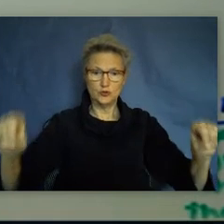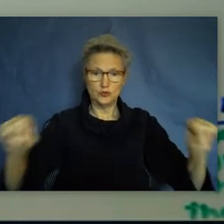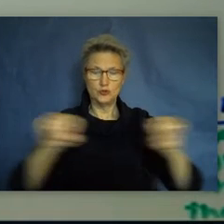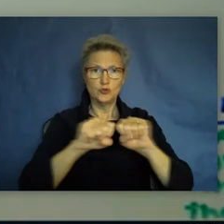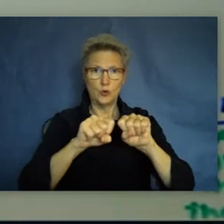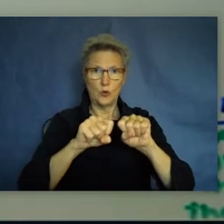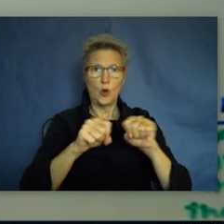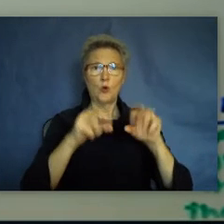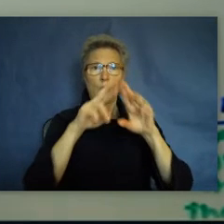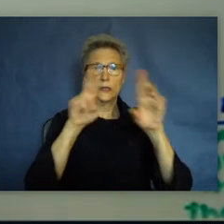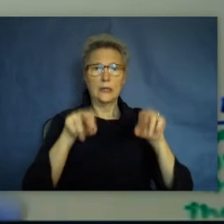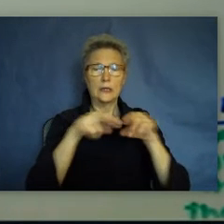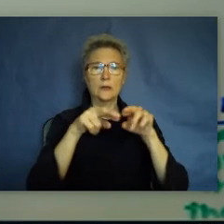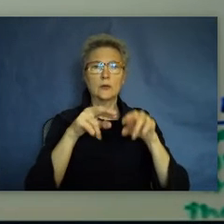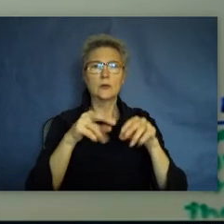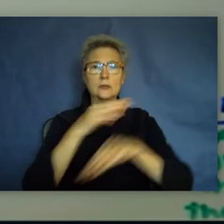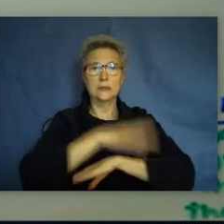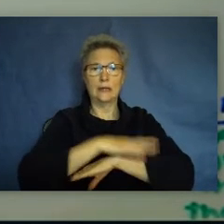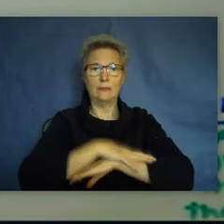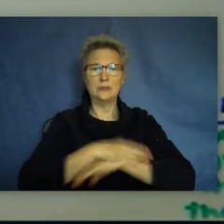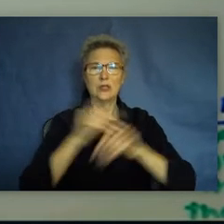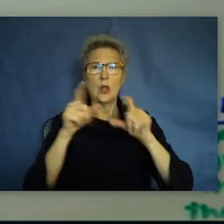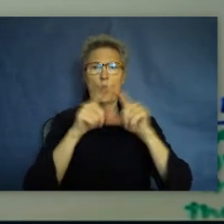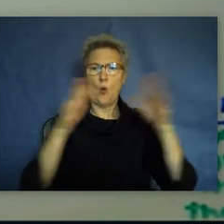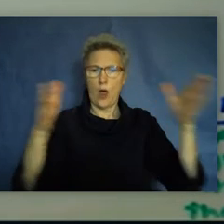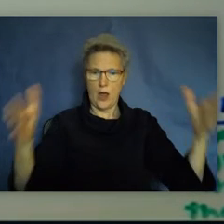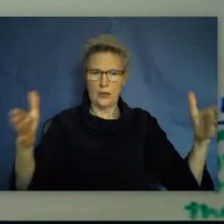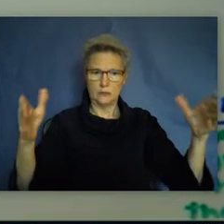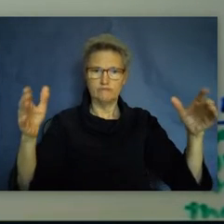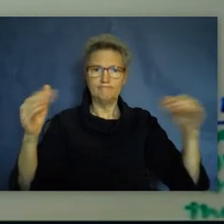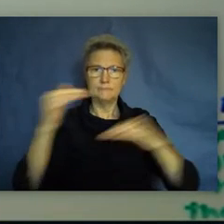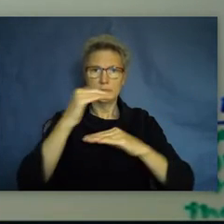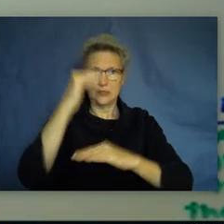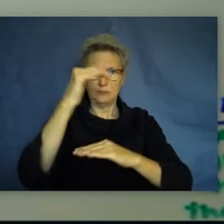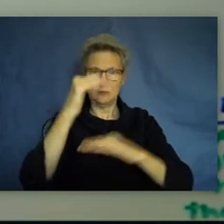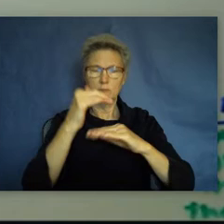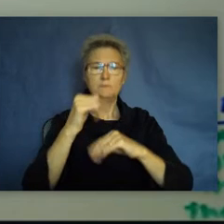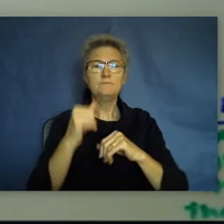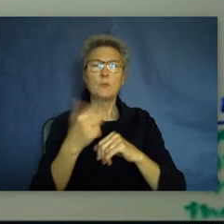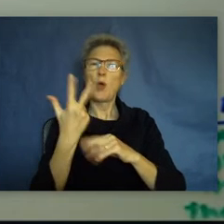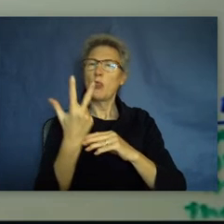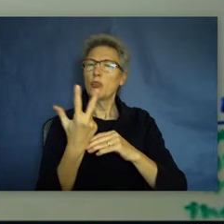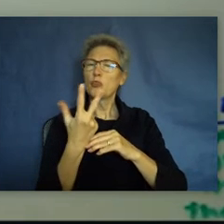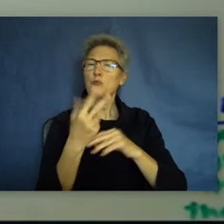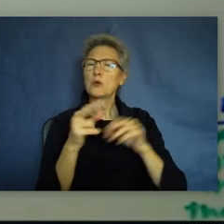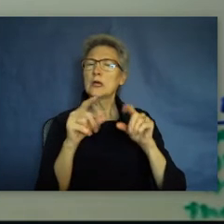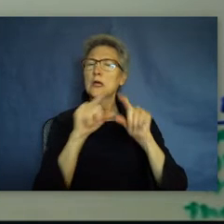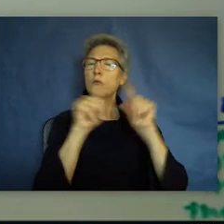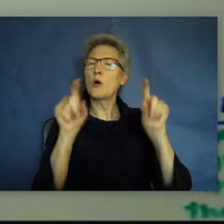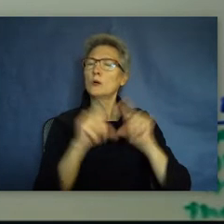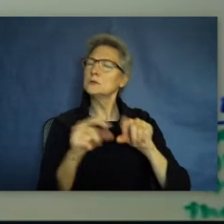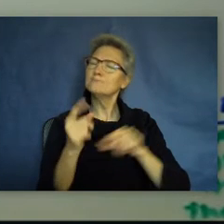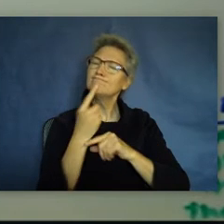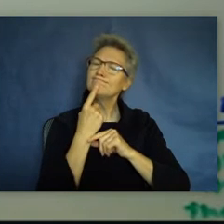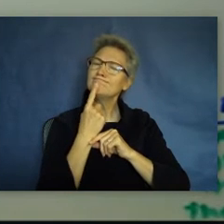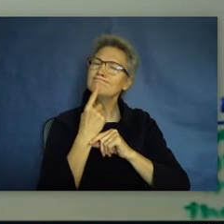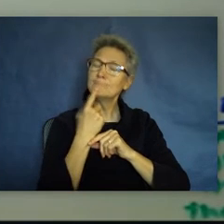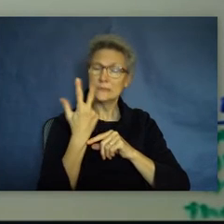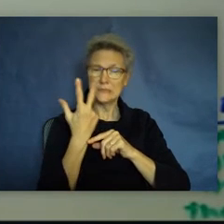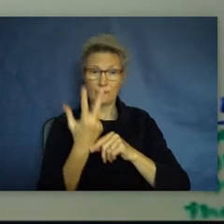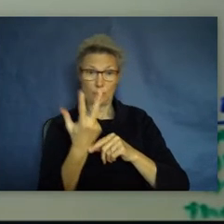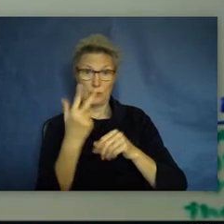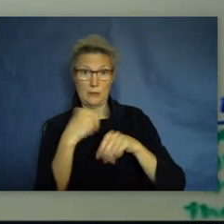shorter rectangular table that's a little bit wider. Let's keep going. What about 3 rows? Let's see if we can make